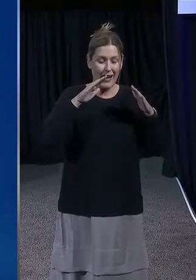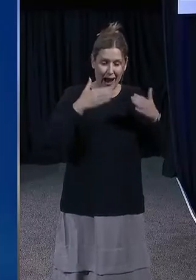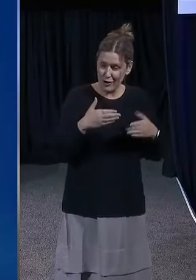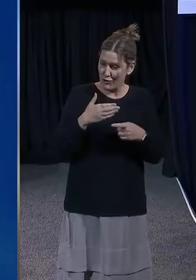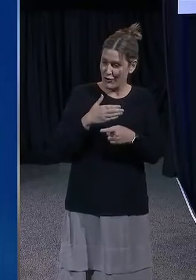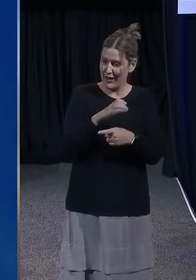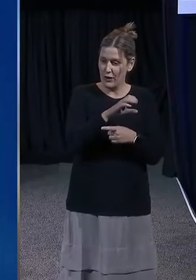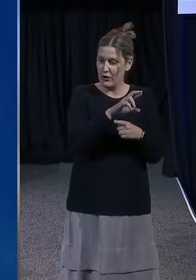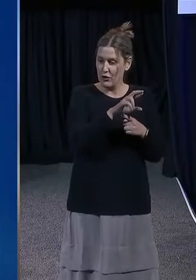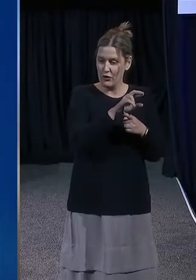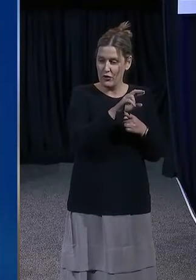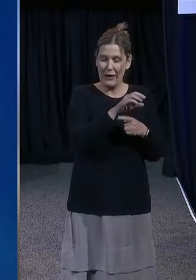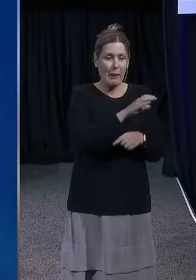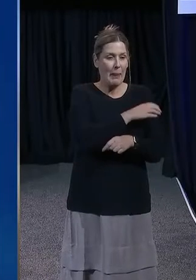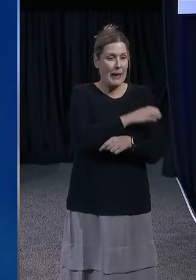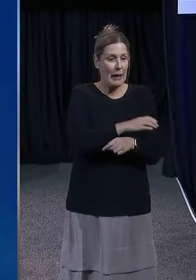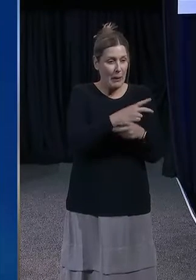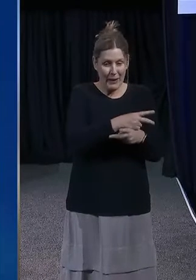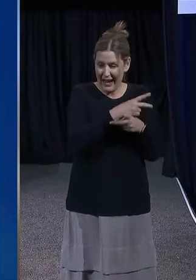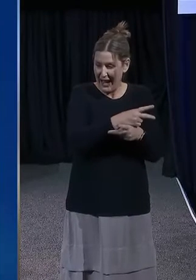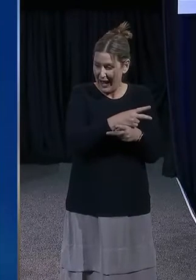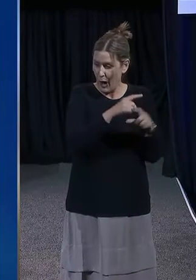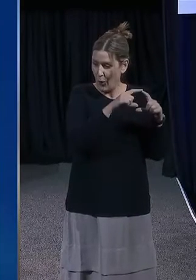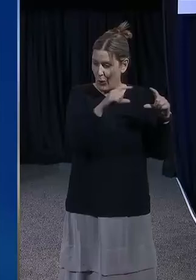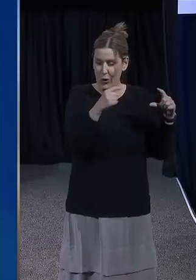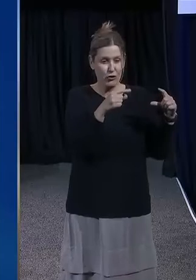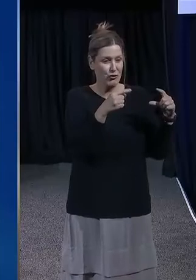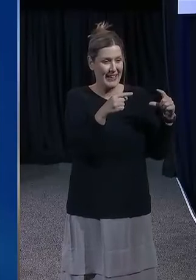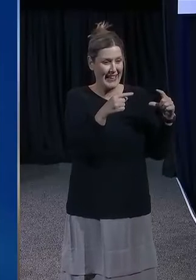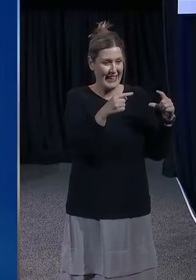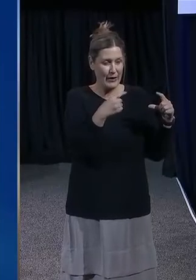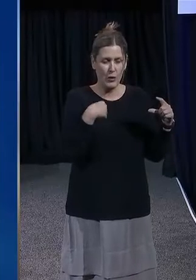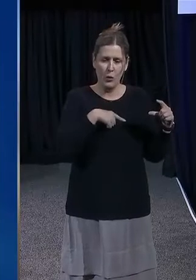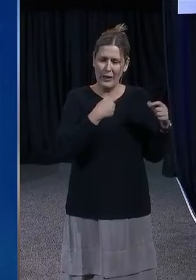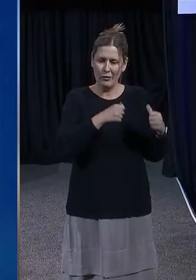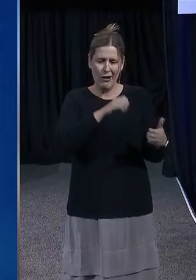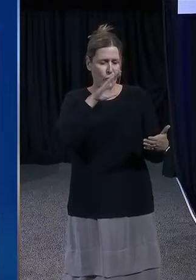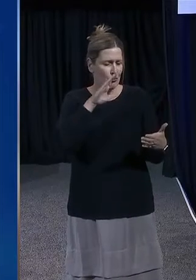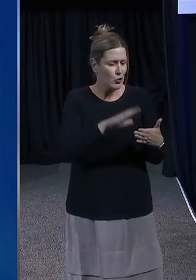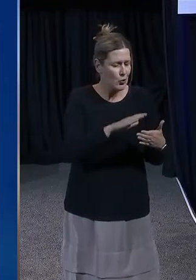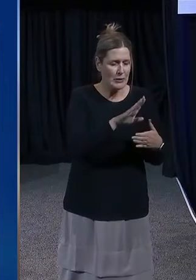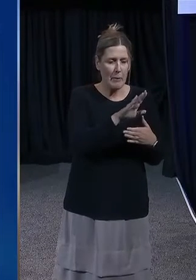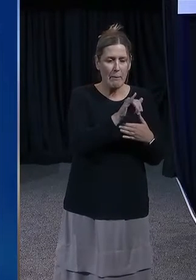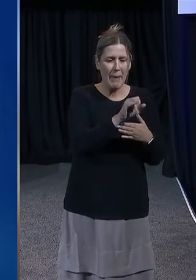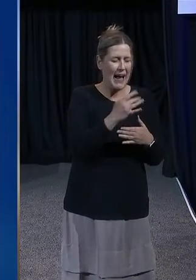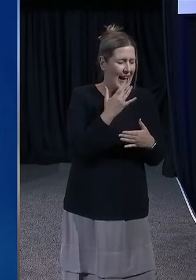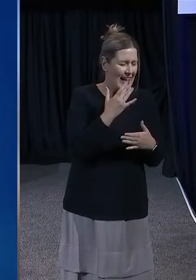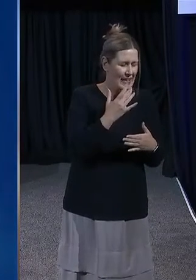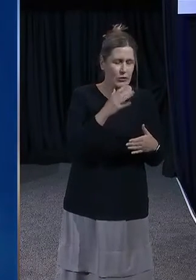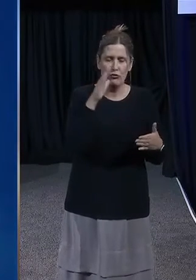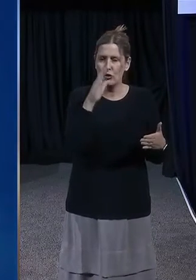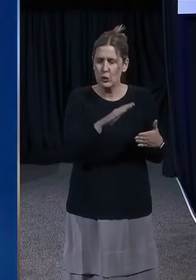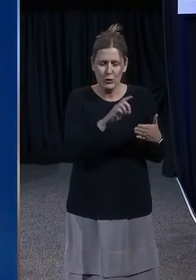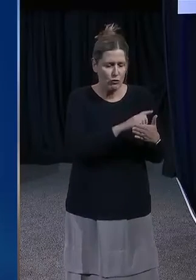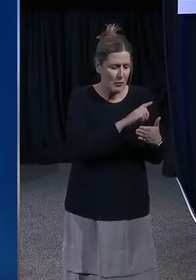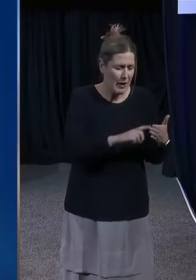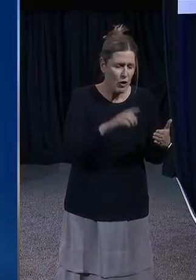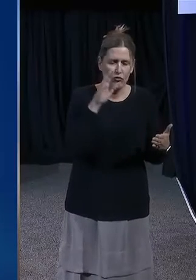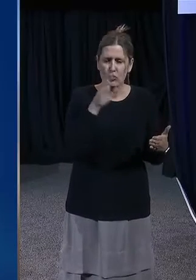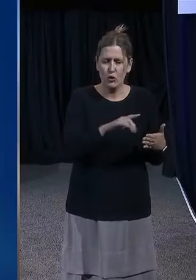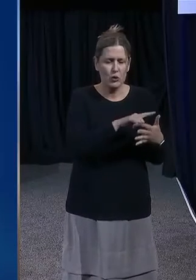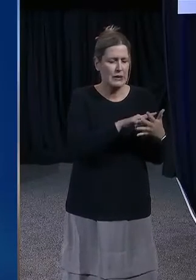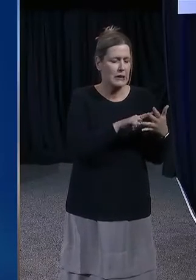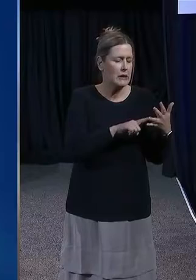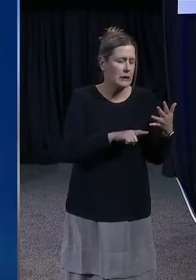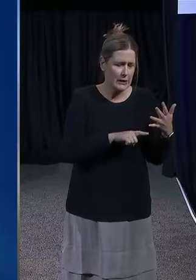We've concentrated on making sure that we reduce bias, that we reduce prejudice, that we reduce all of